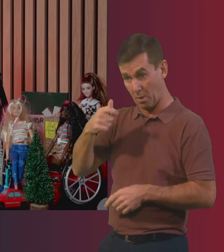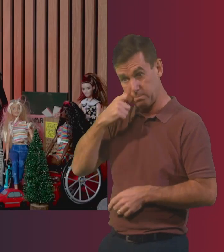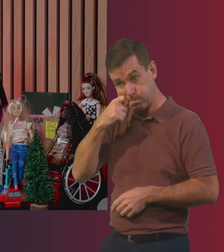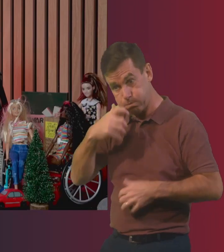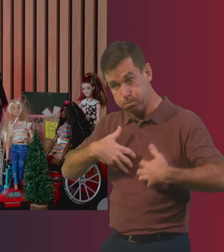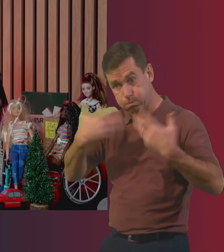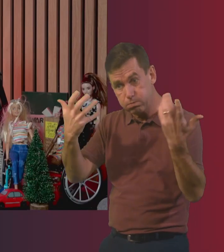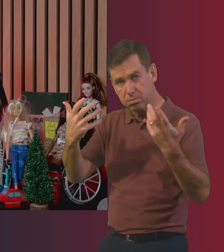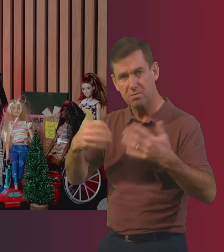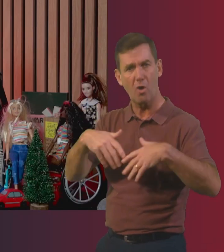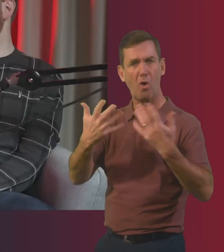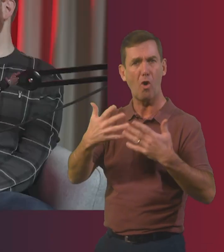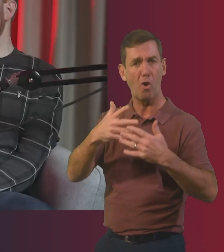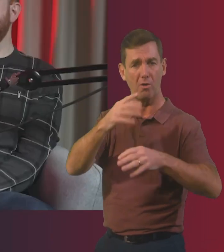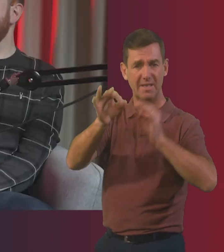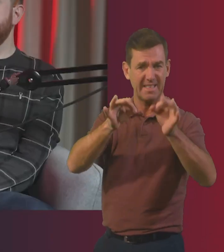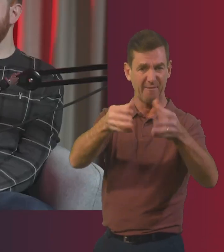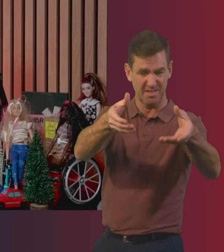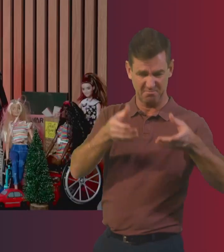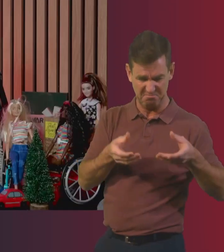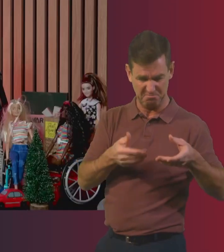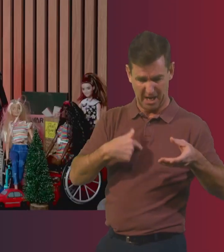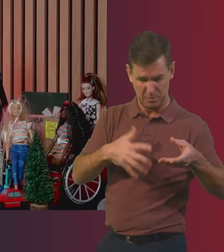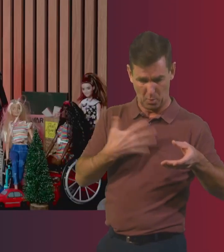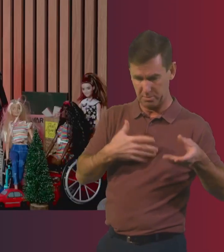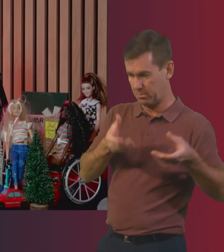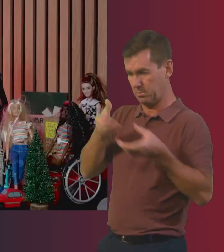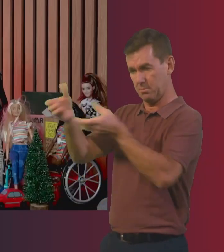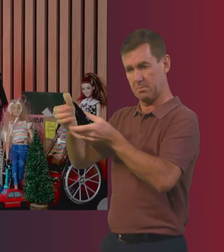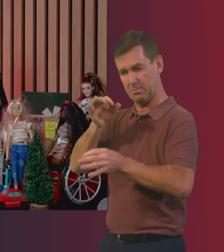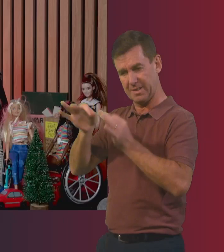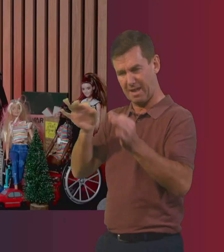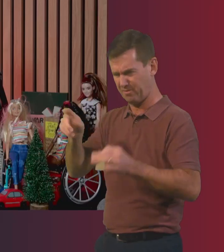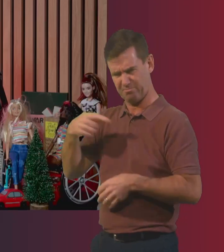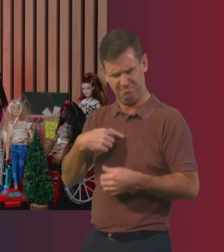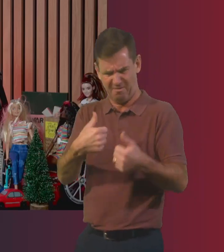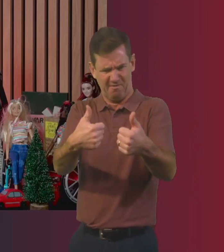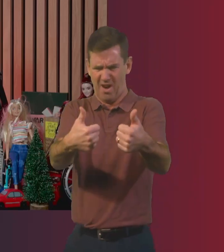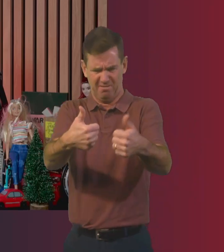a re-gifted? No. No? Not at all. Well, I'm glad you said that because wait.